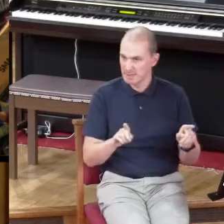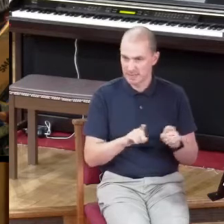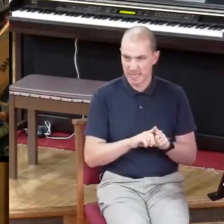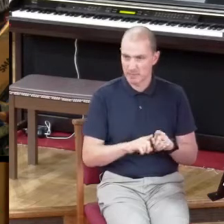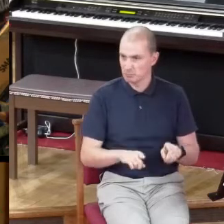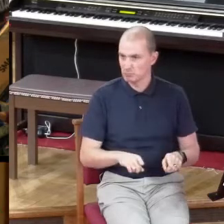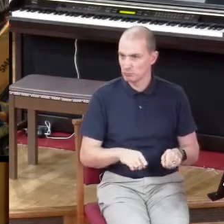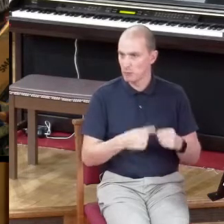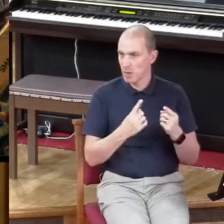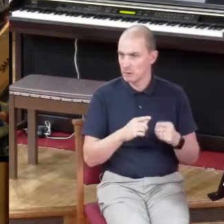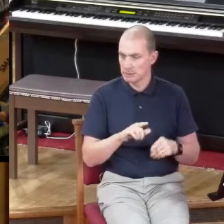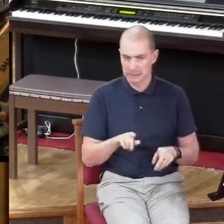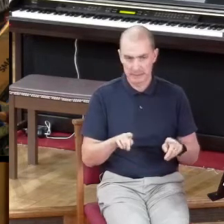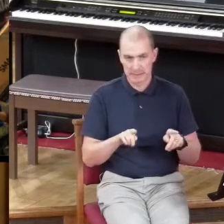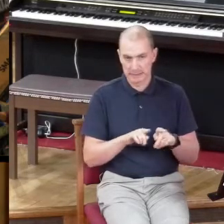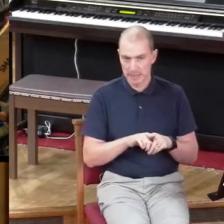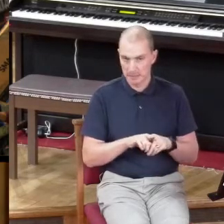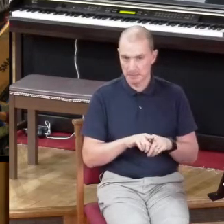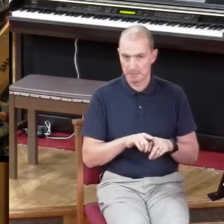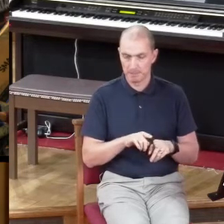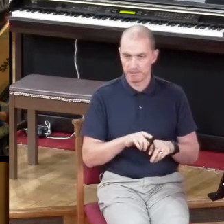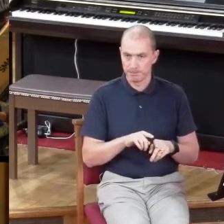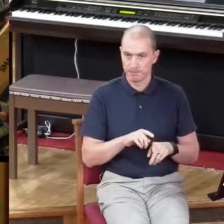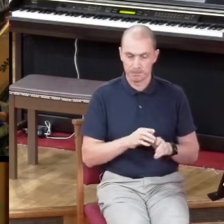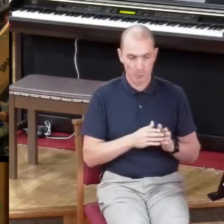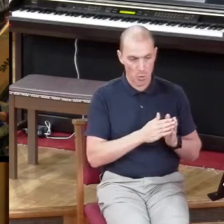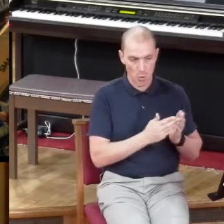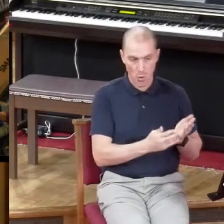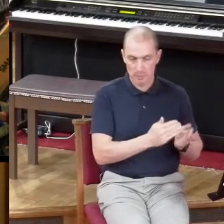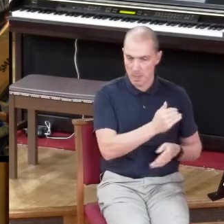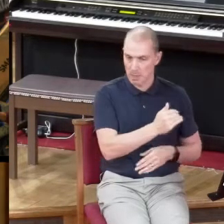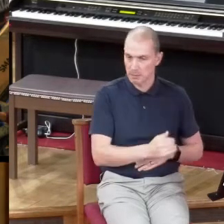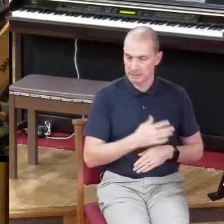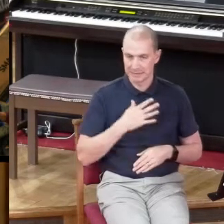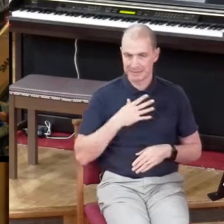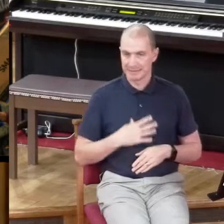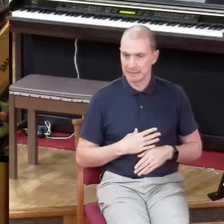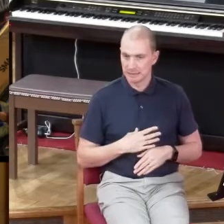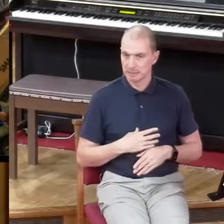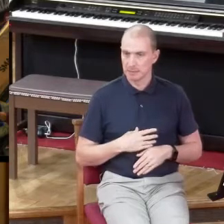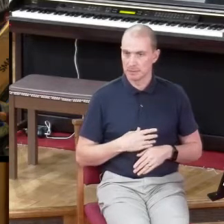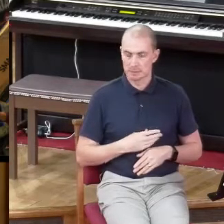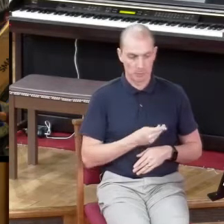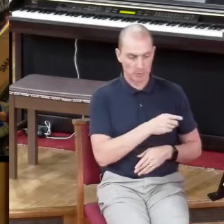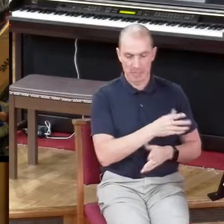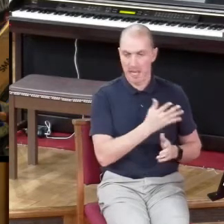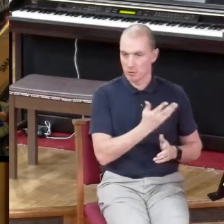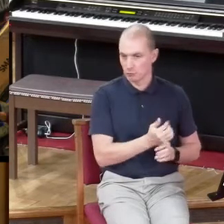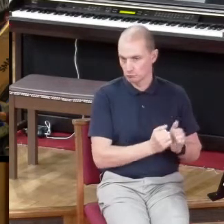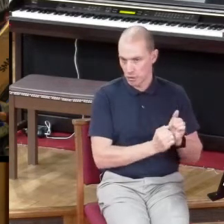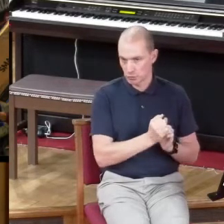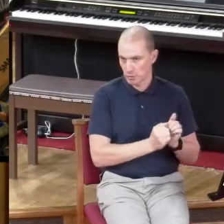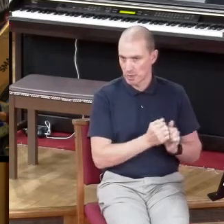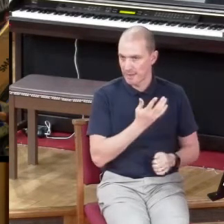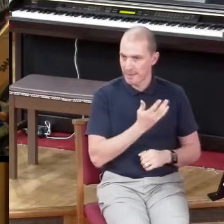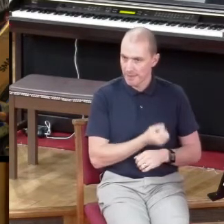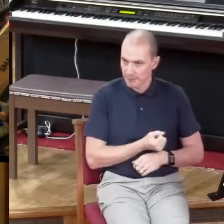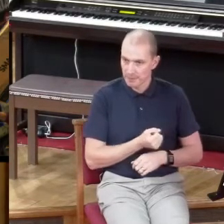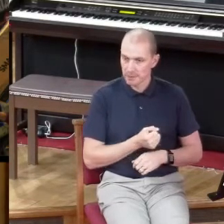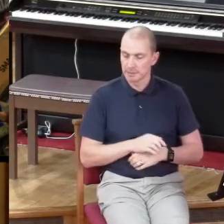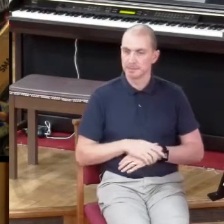same need of the same gospel, because some things don't change. And that's why Timothy was told in chapter 2, verse 2,